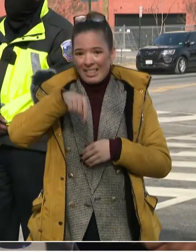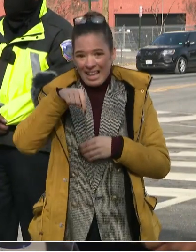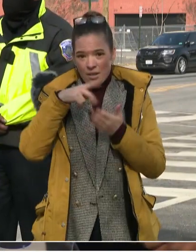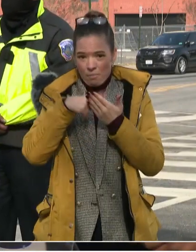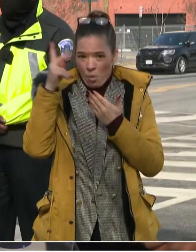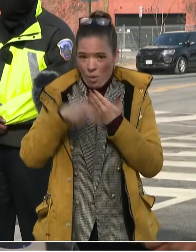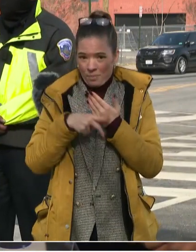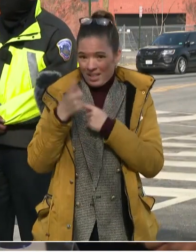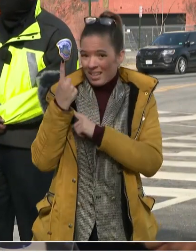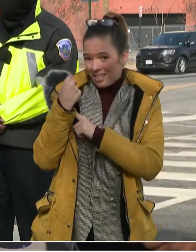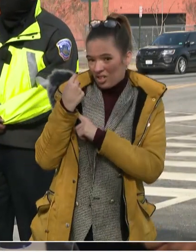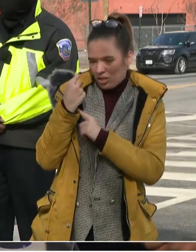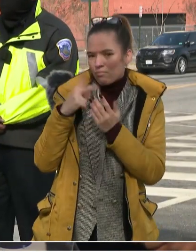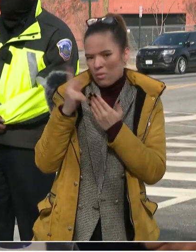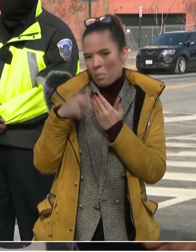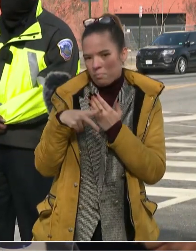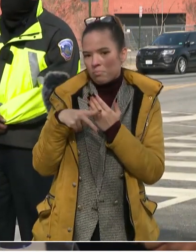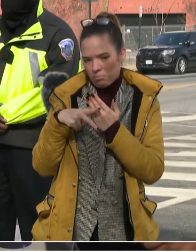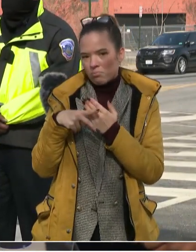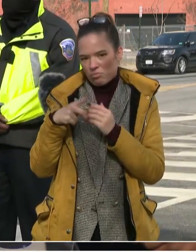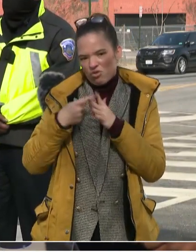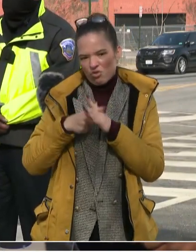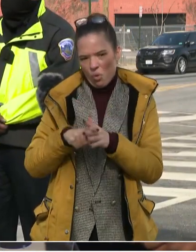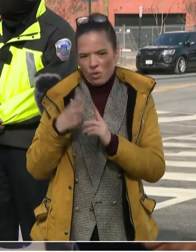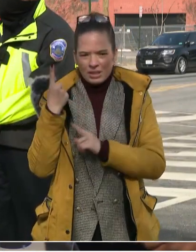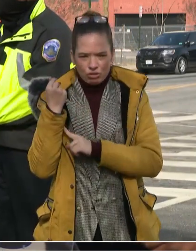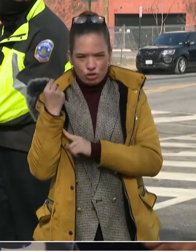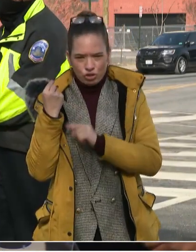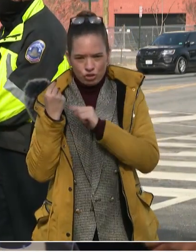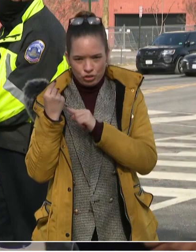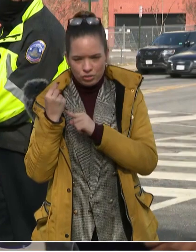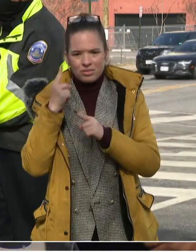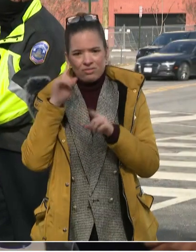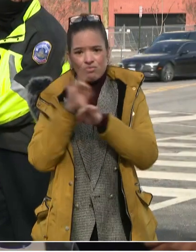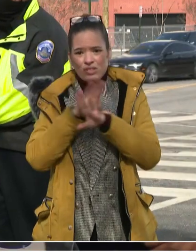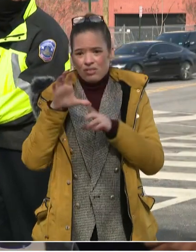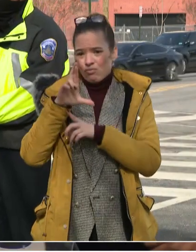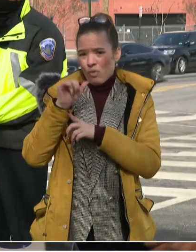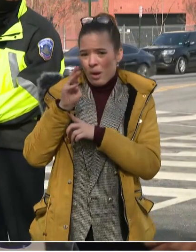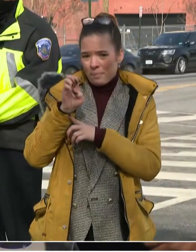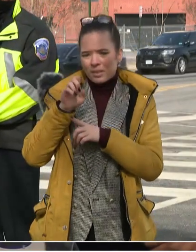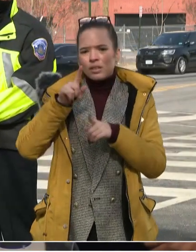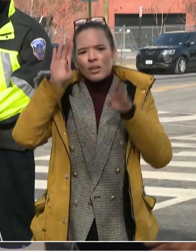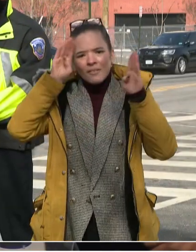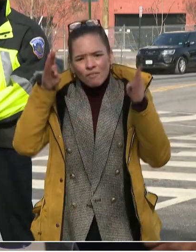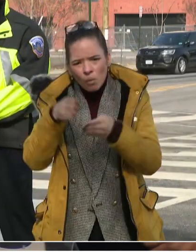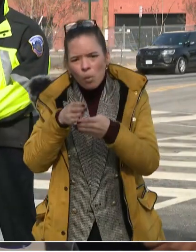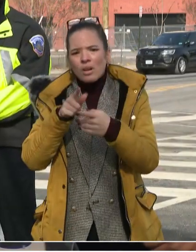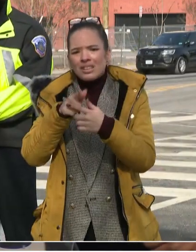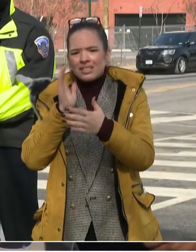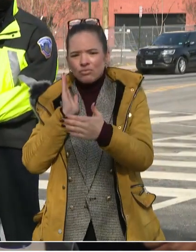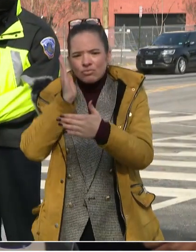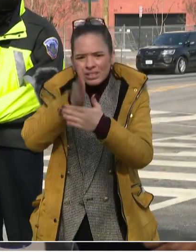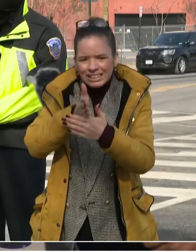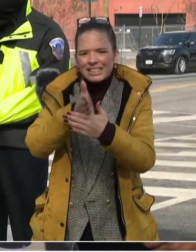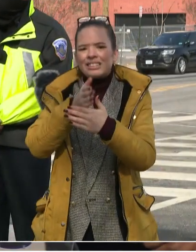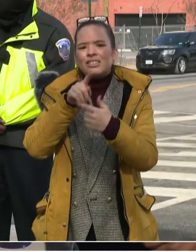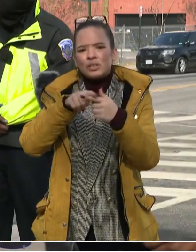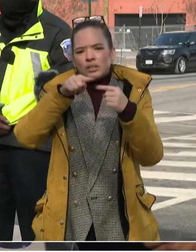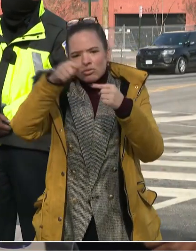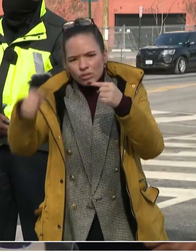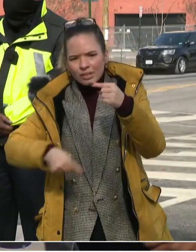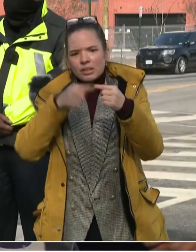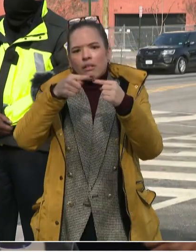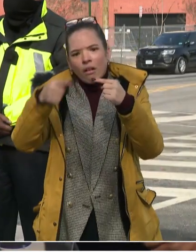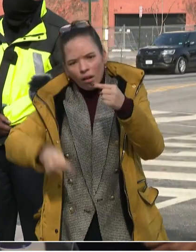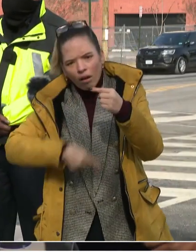help prevent violent crime through our focus on targeted care designed to interrupt cycles of violence that we've seen far too